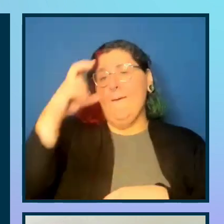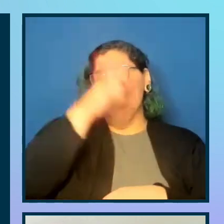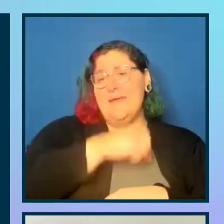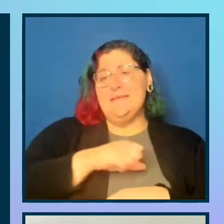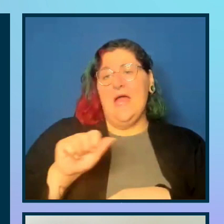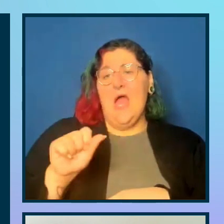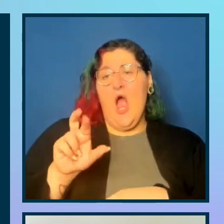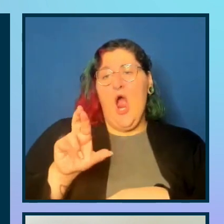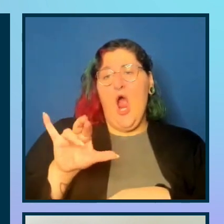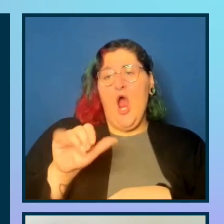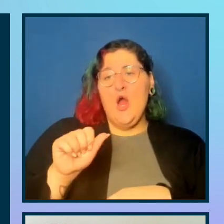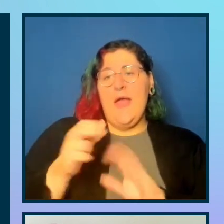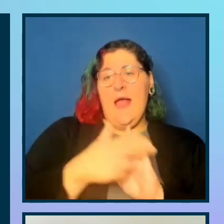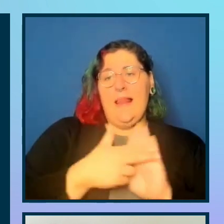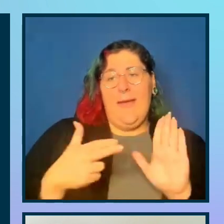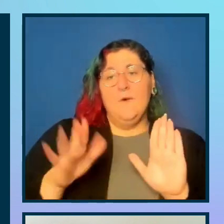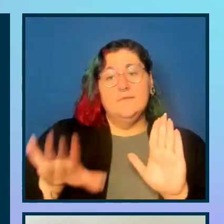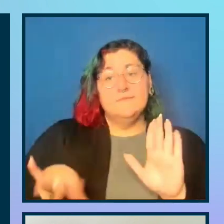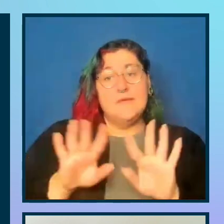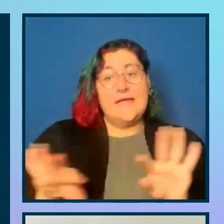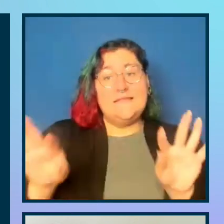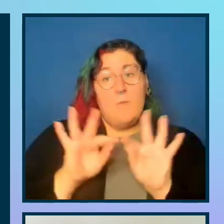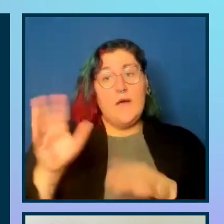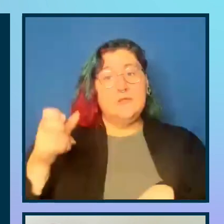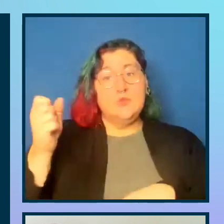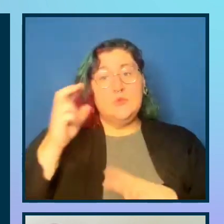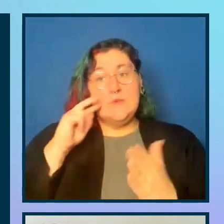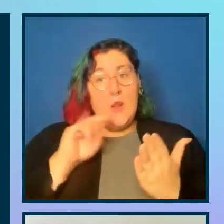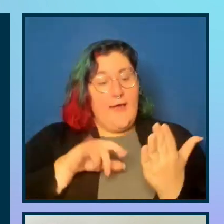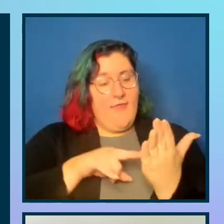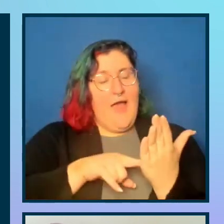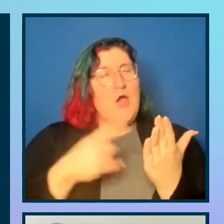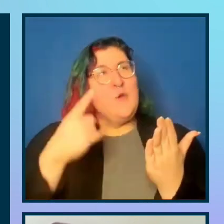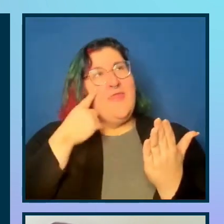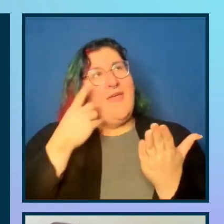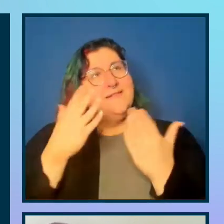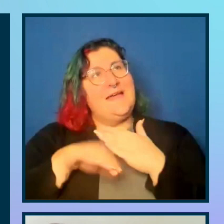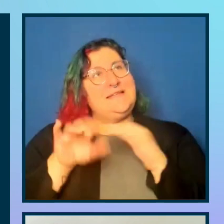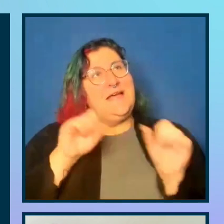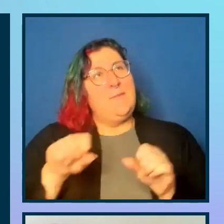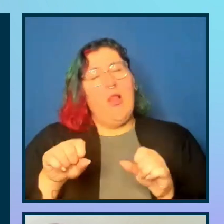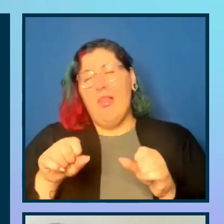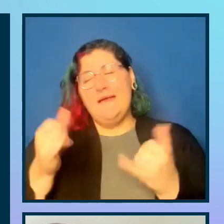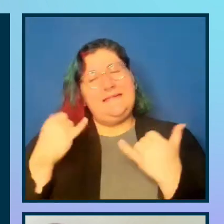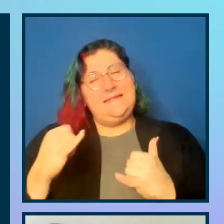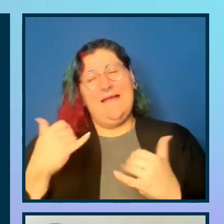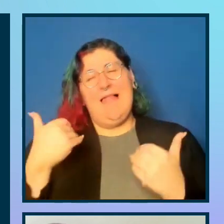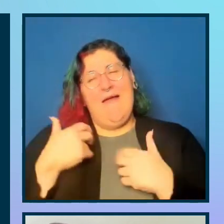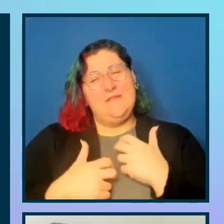look at this, because even if you think that this is accessible, it might have some concerns. That's why tools like